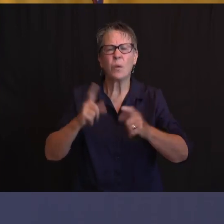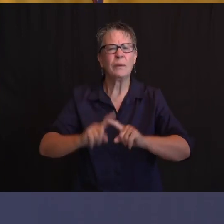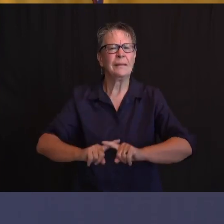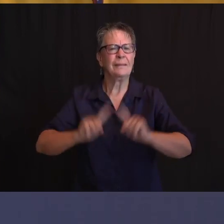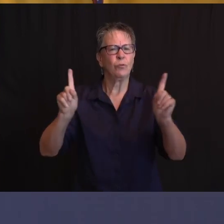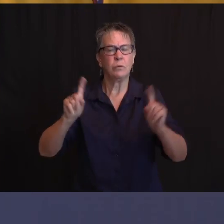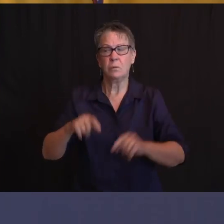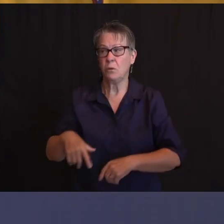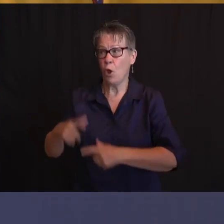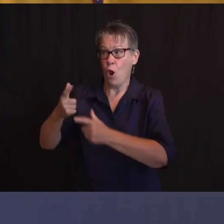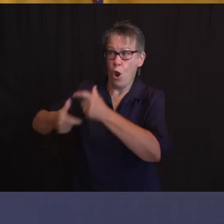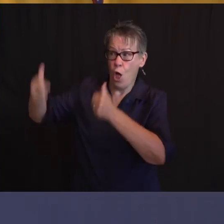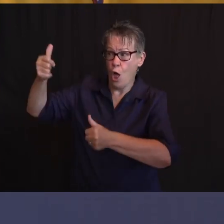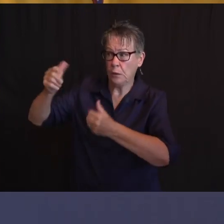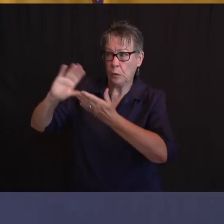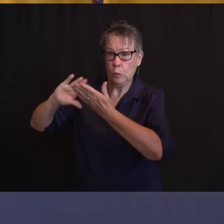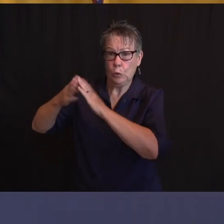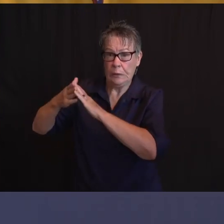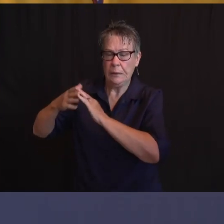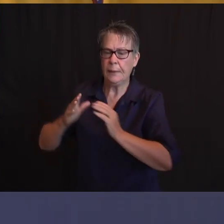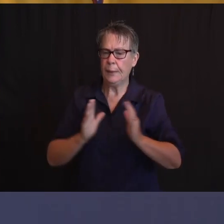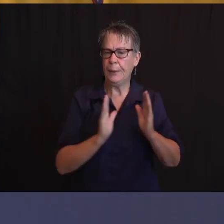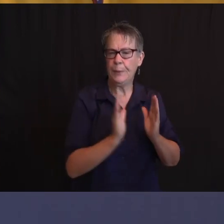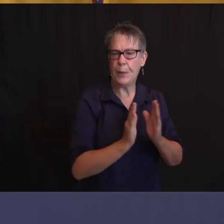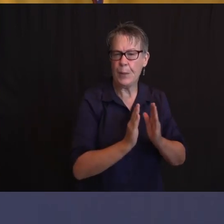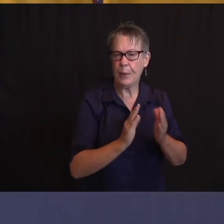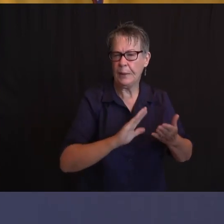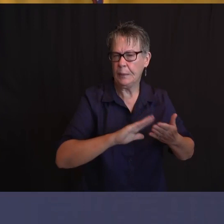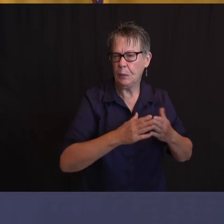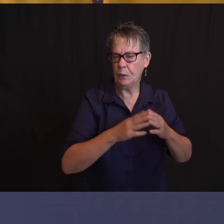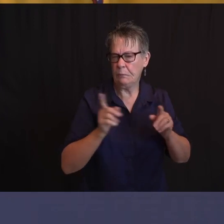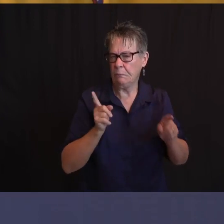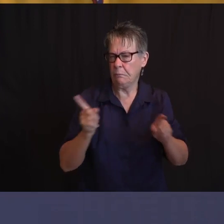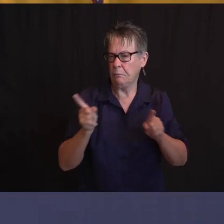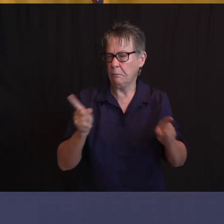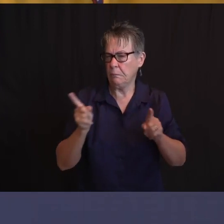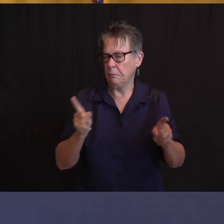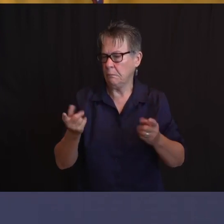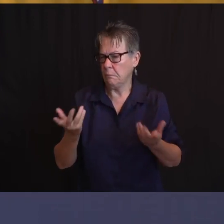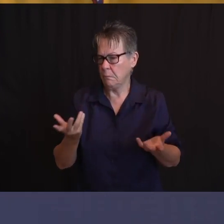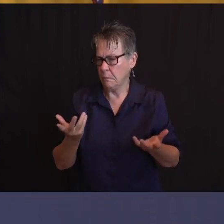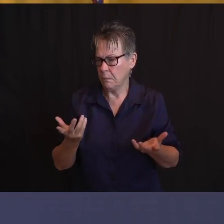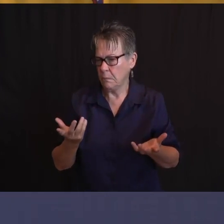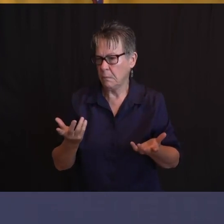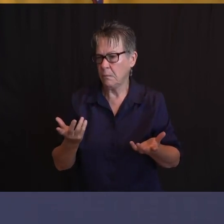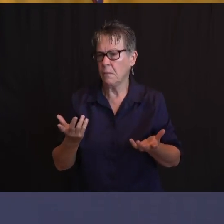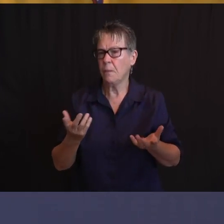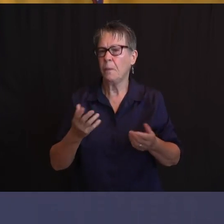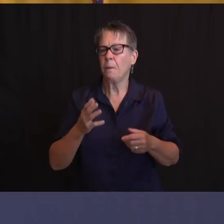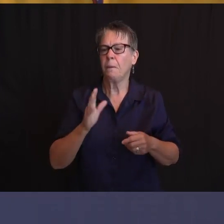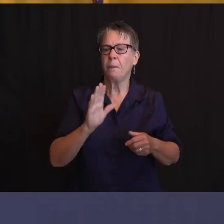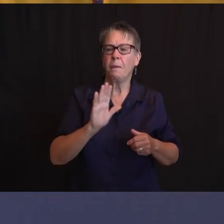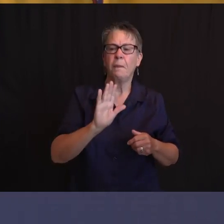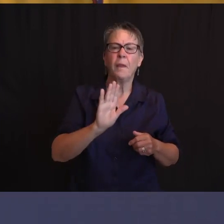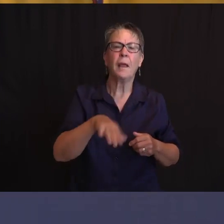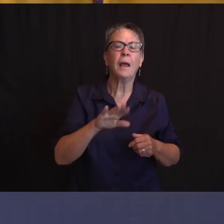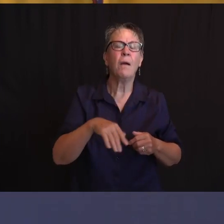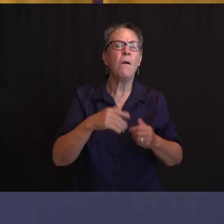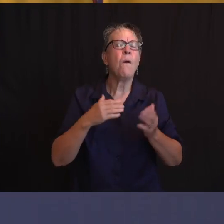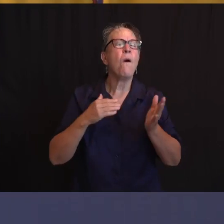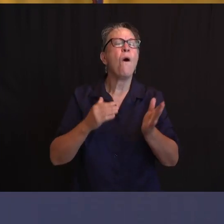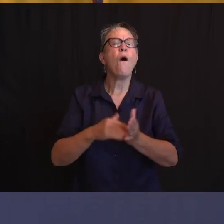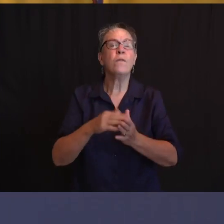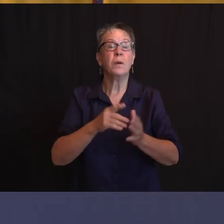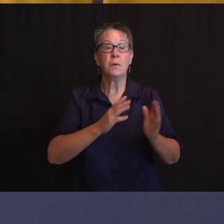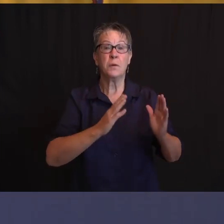definition leaves out needlessly too many small communities, but I'll let Judy come back on that. As well as indoor visits,